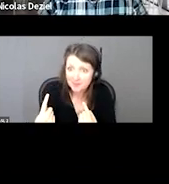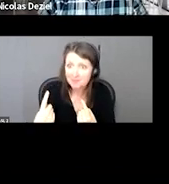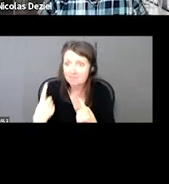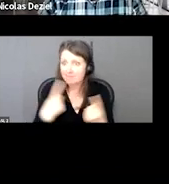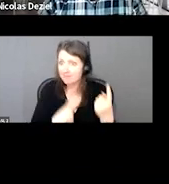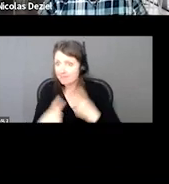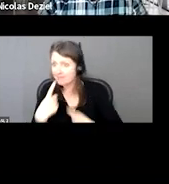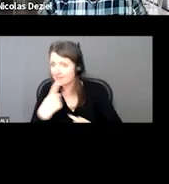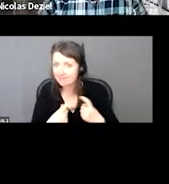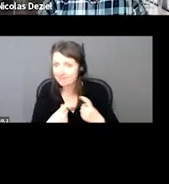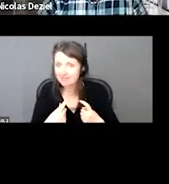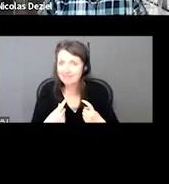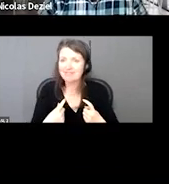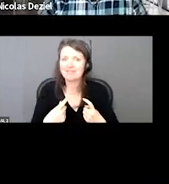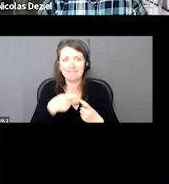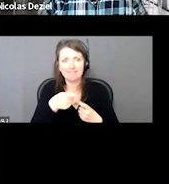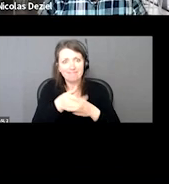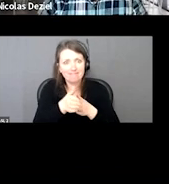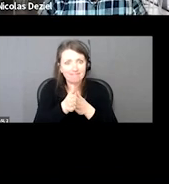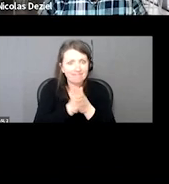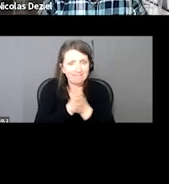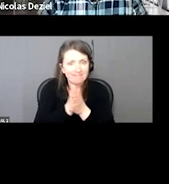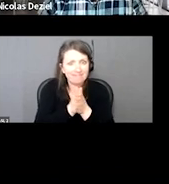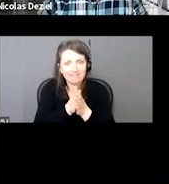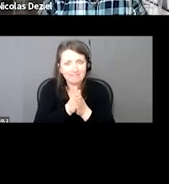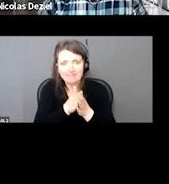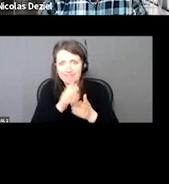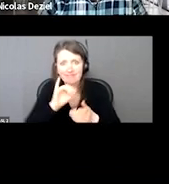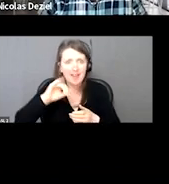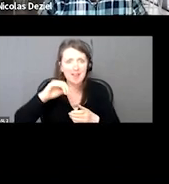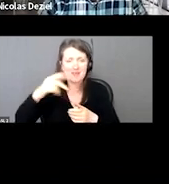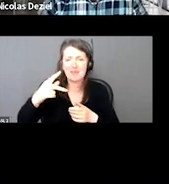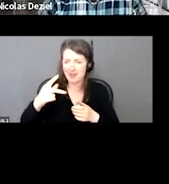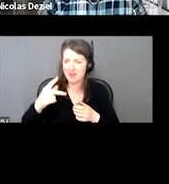had questions, so it shows that you have interest in IP. Thank you.